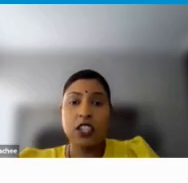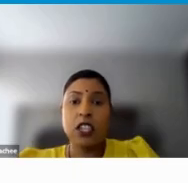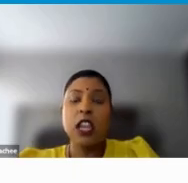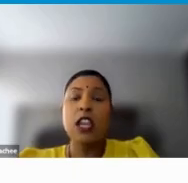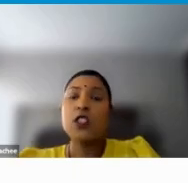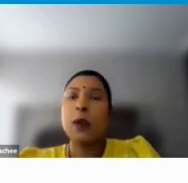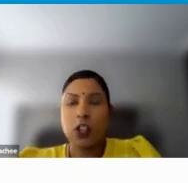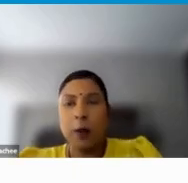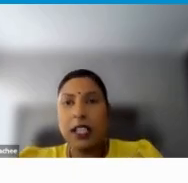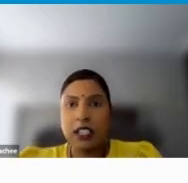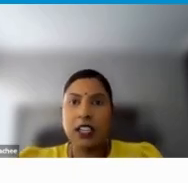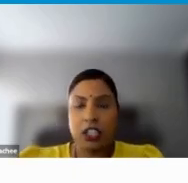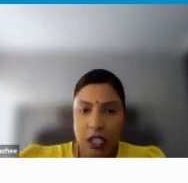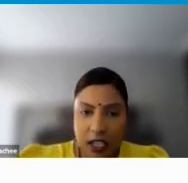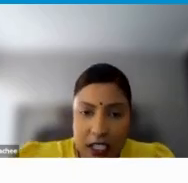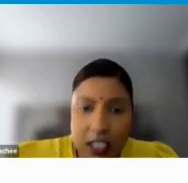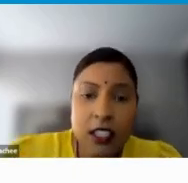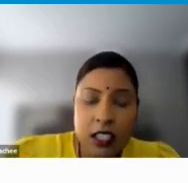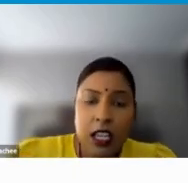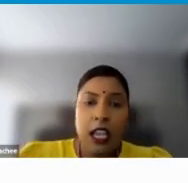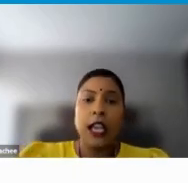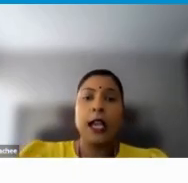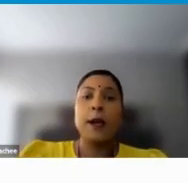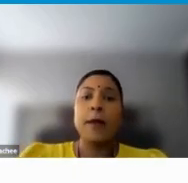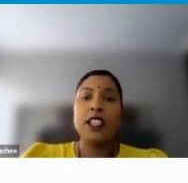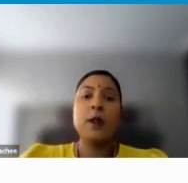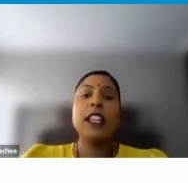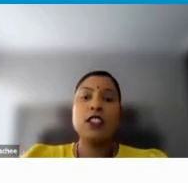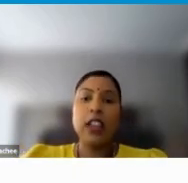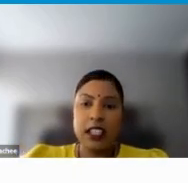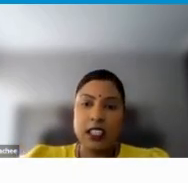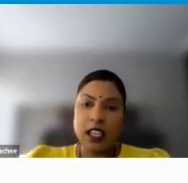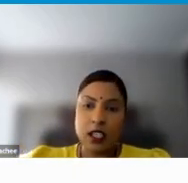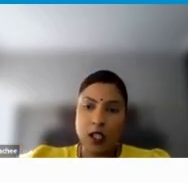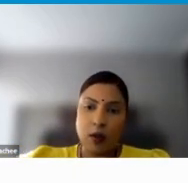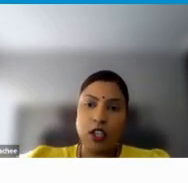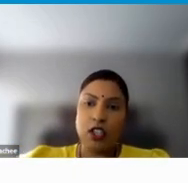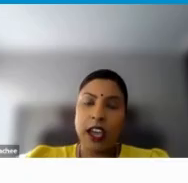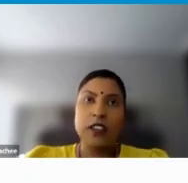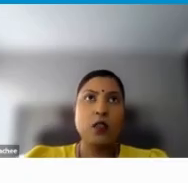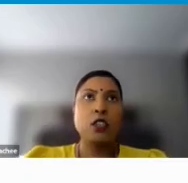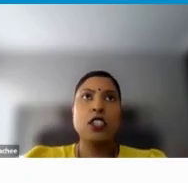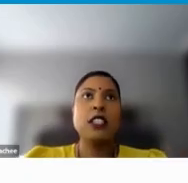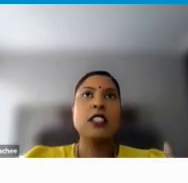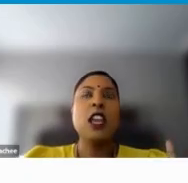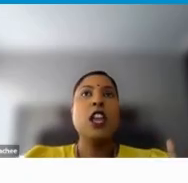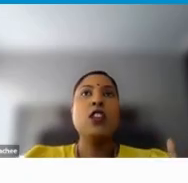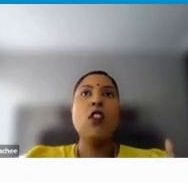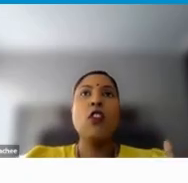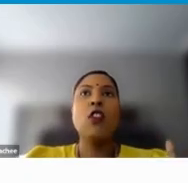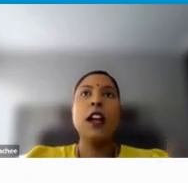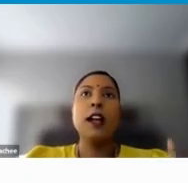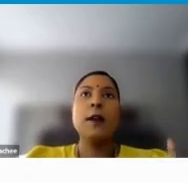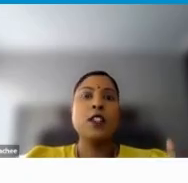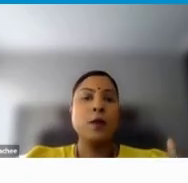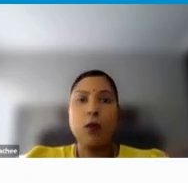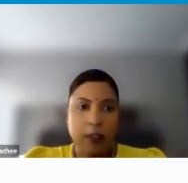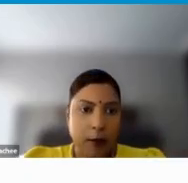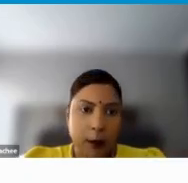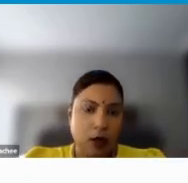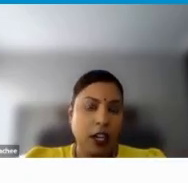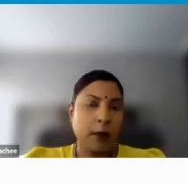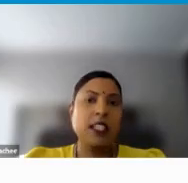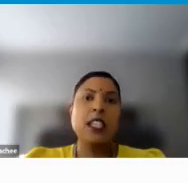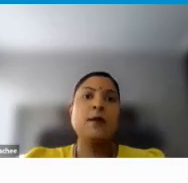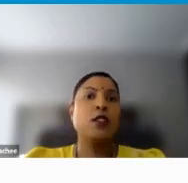internal motivation, so your personal readiness, as well as your external support drivers, which is your